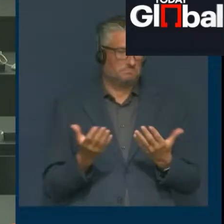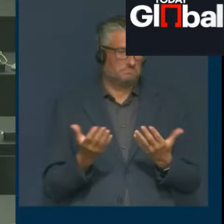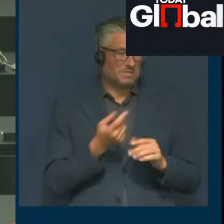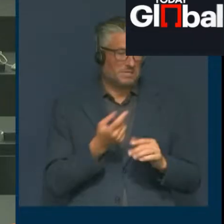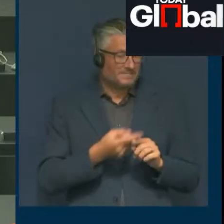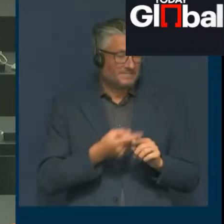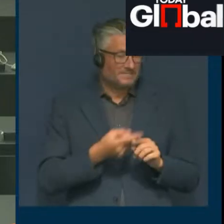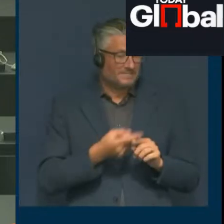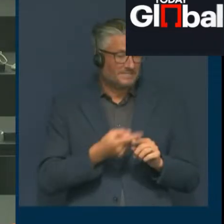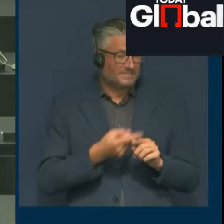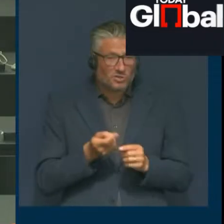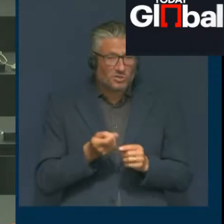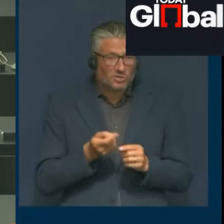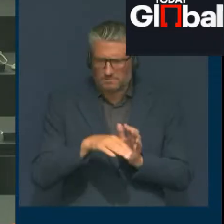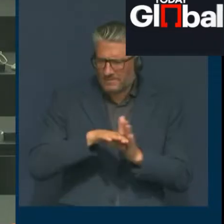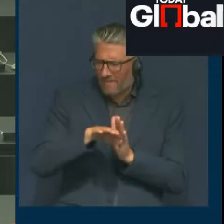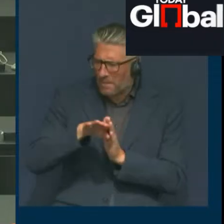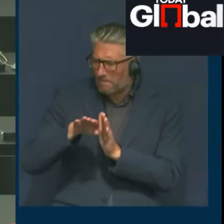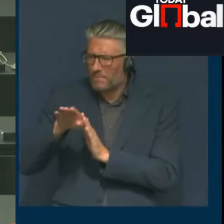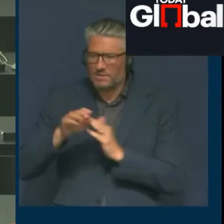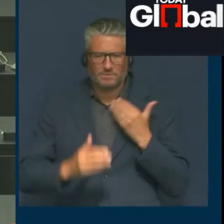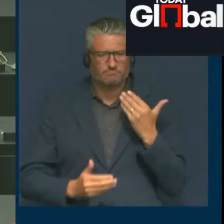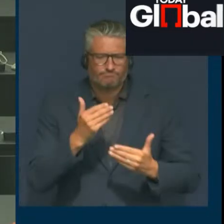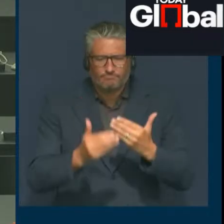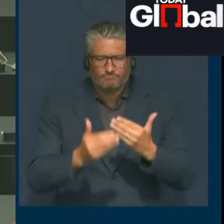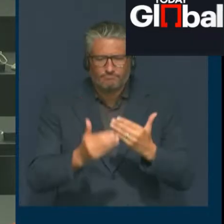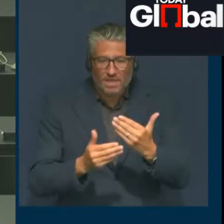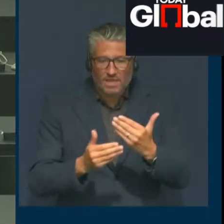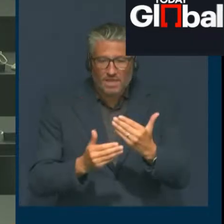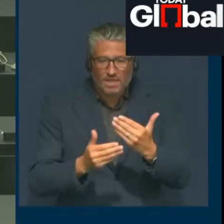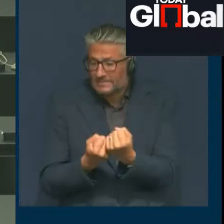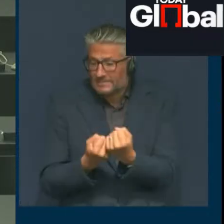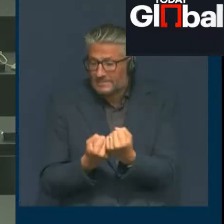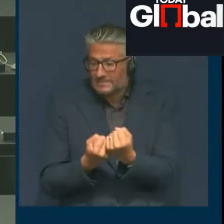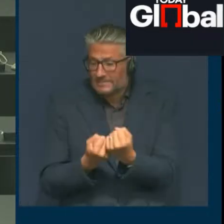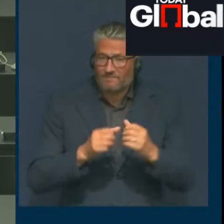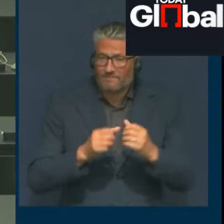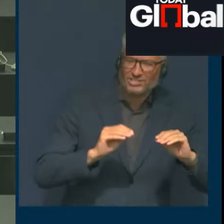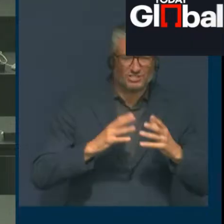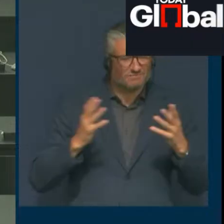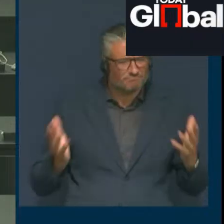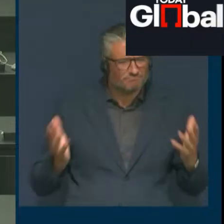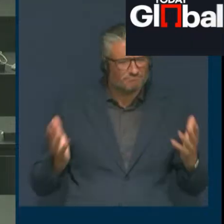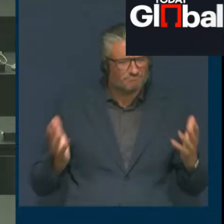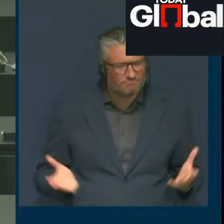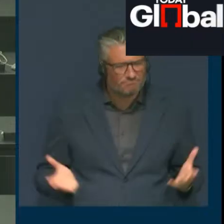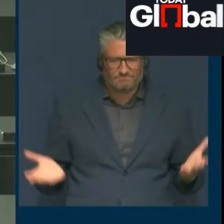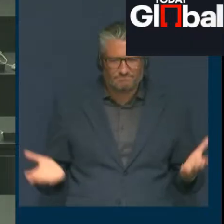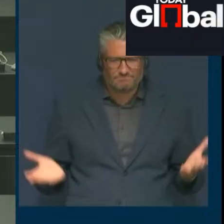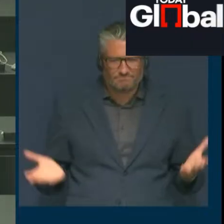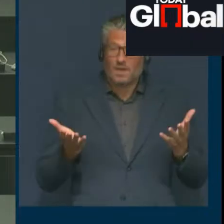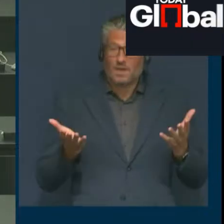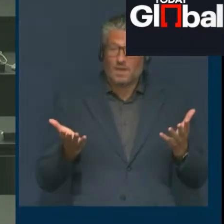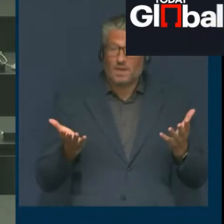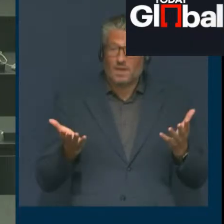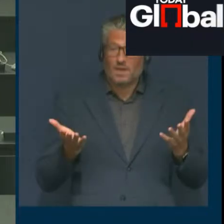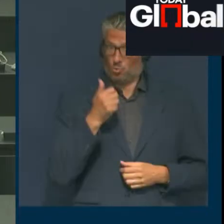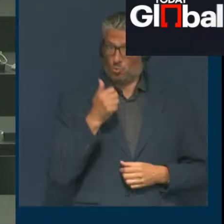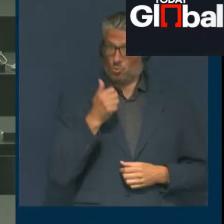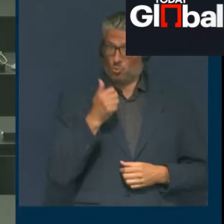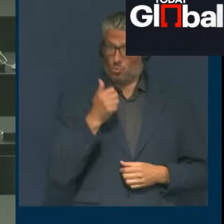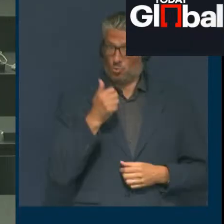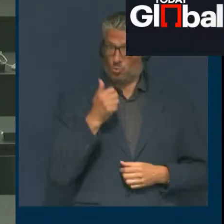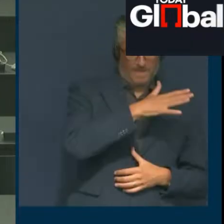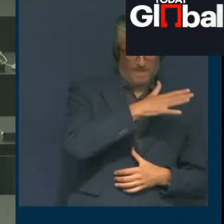assistive educational services, and providing the educational environments that are appropriate